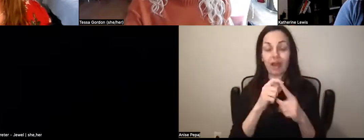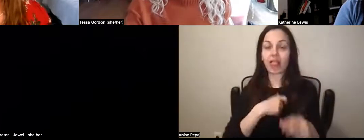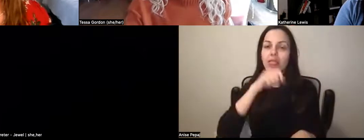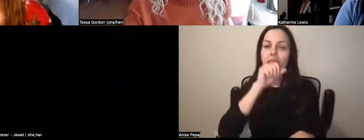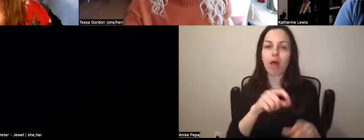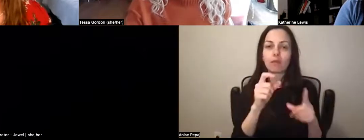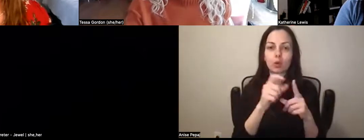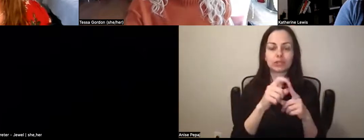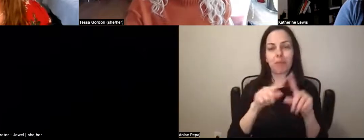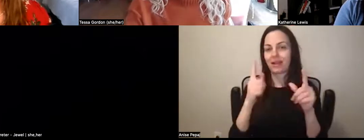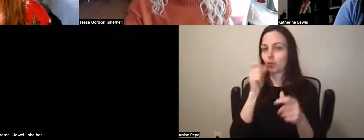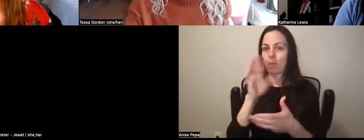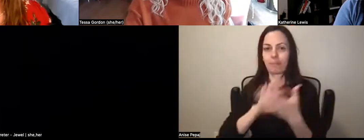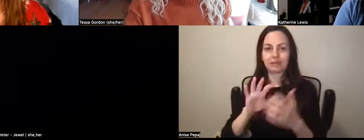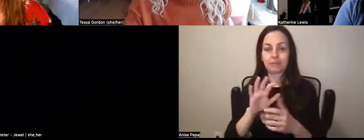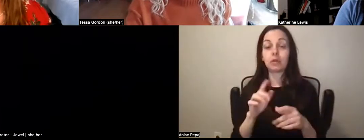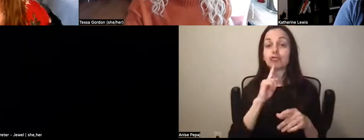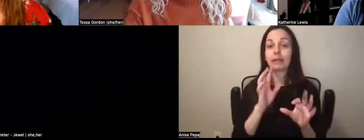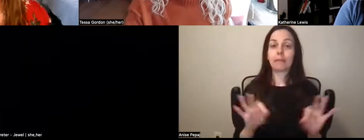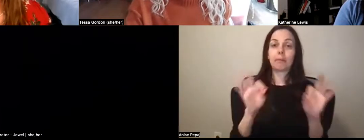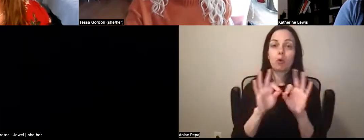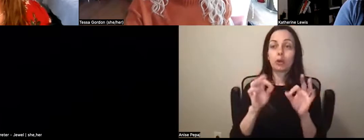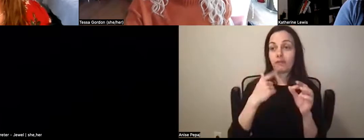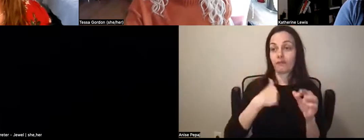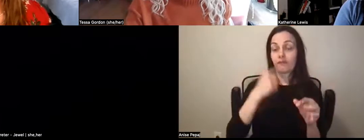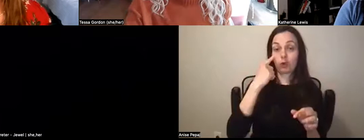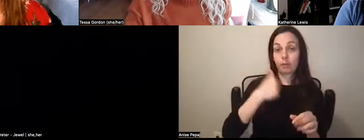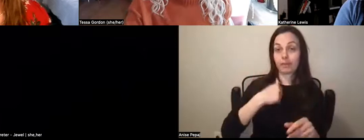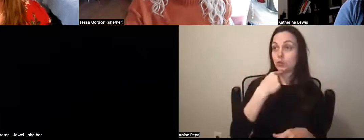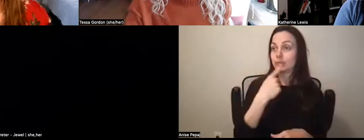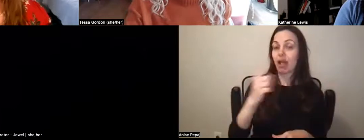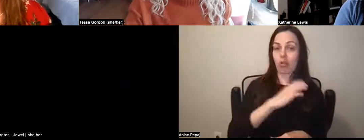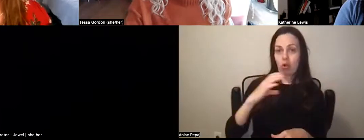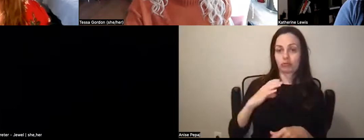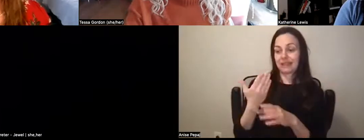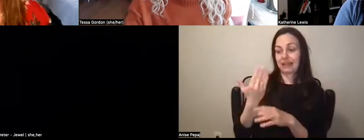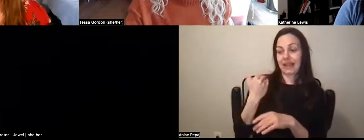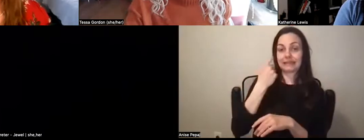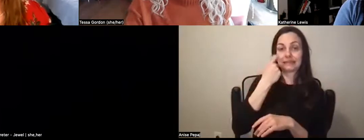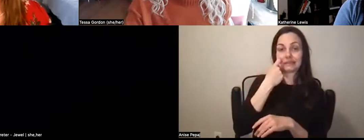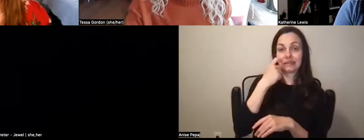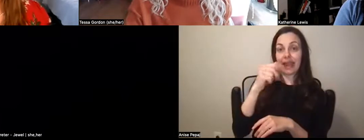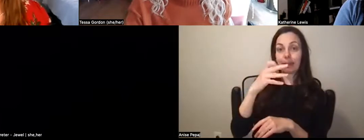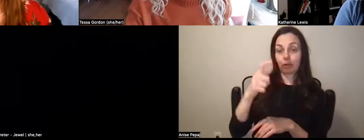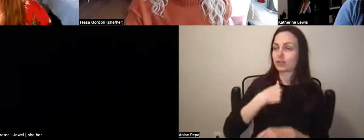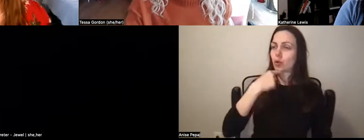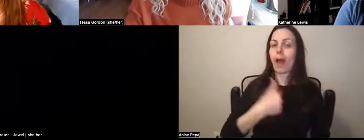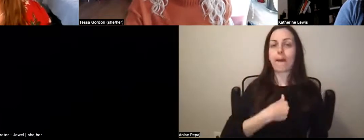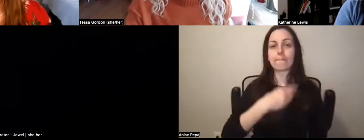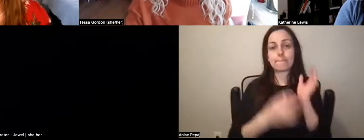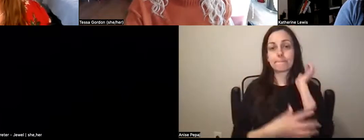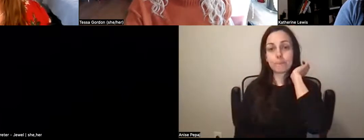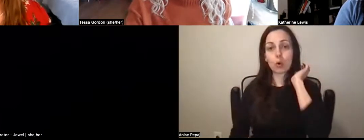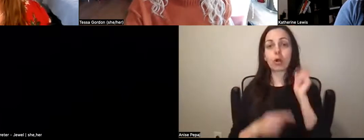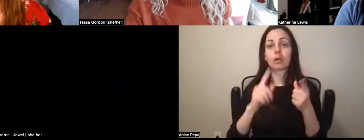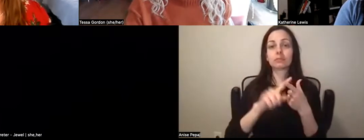don't mince them. And so it was very important for me to tell Congress last April that I was poor, I was Black, and I